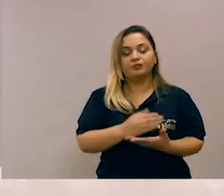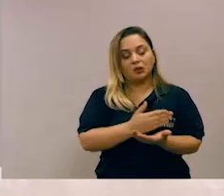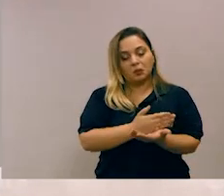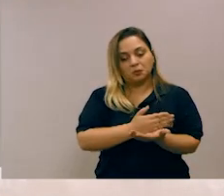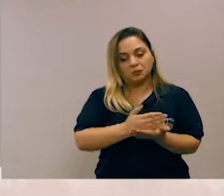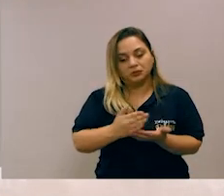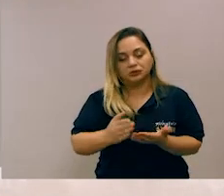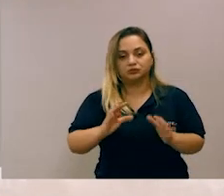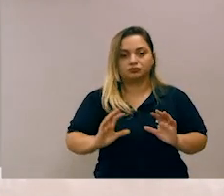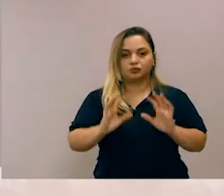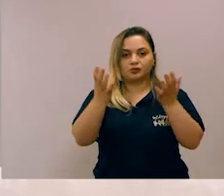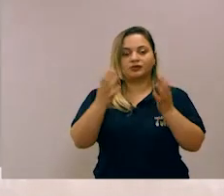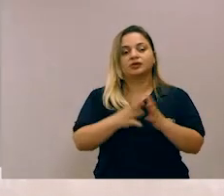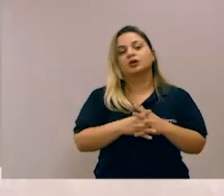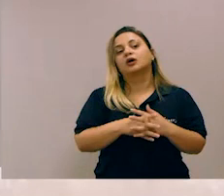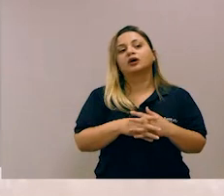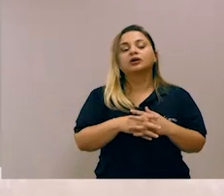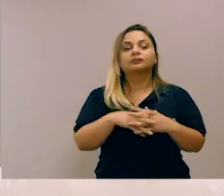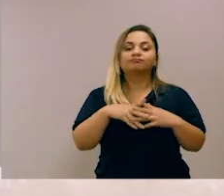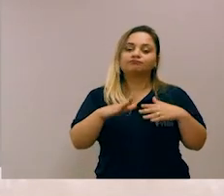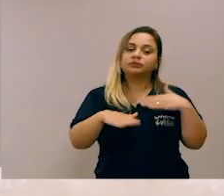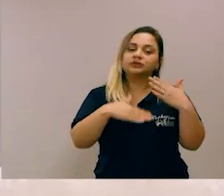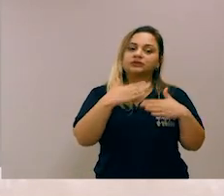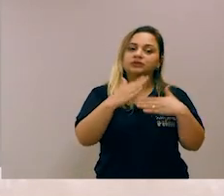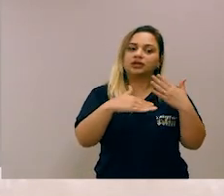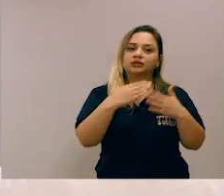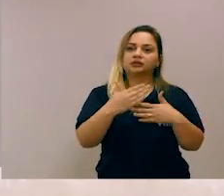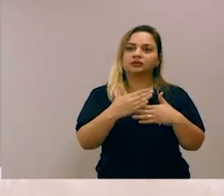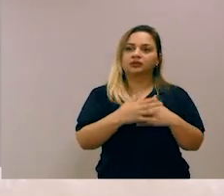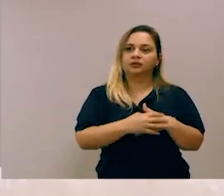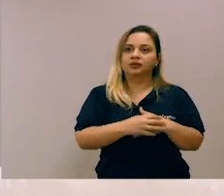was the initial phase.